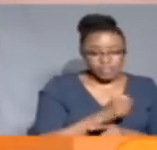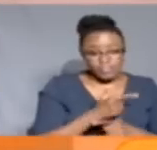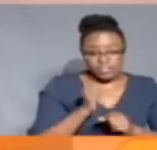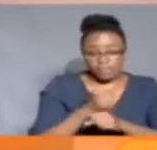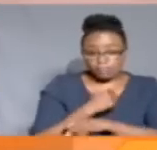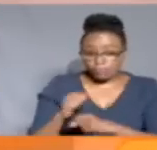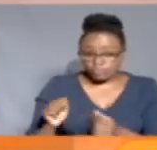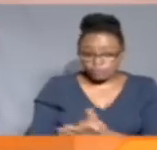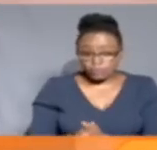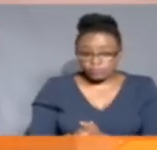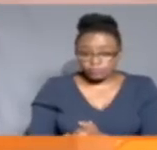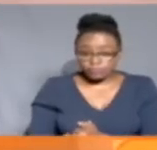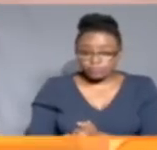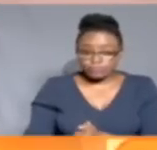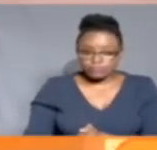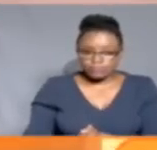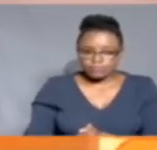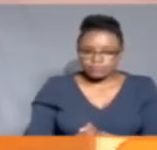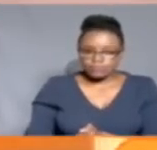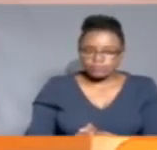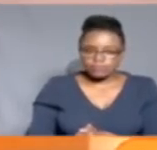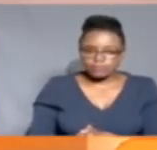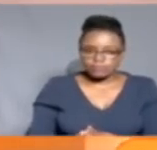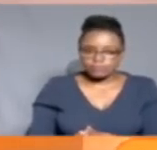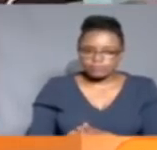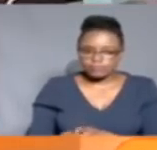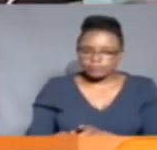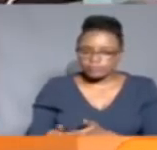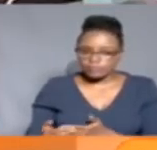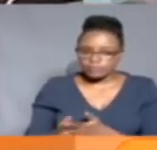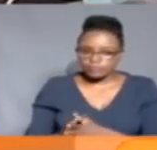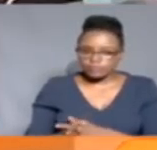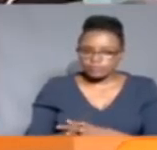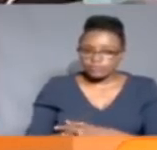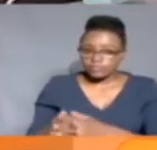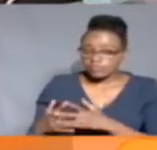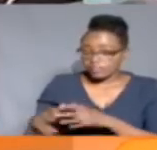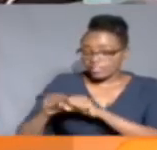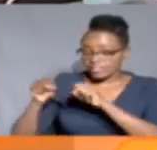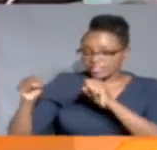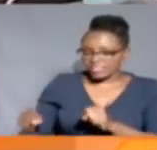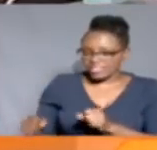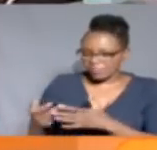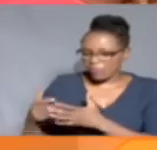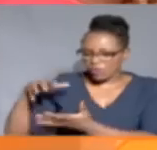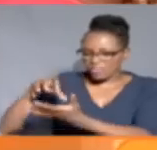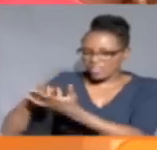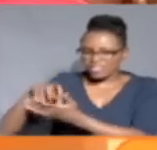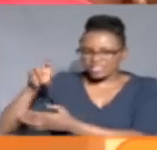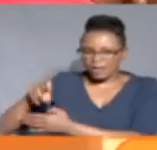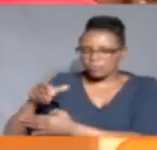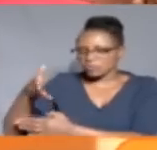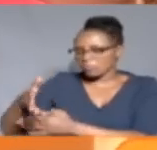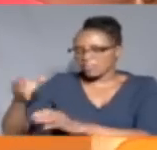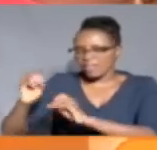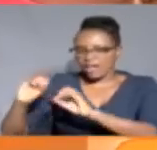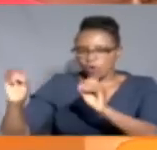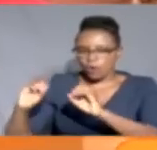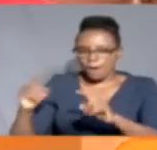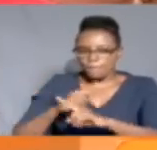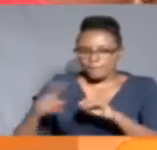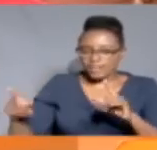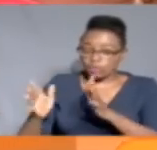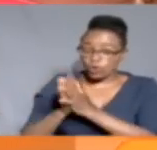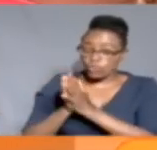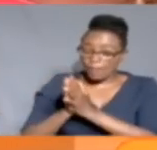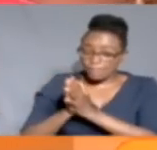can't progress. Sorry for that. I think the criminal justice system is being clogged down by cases that shouldn't be there in the first place. But on the